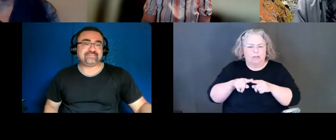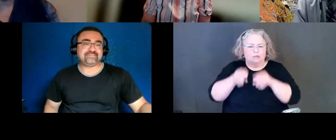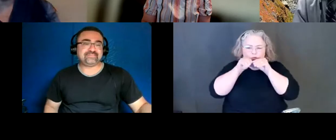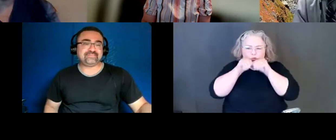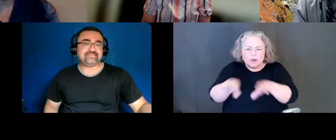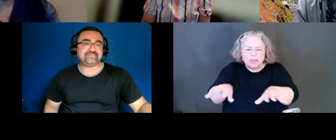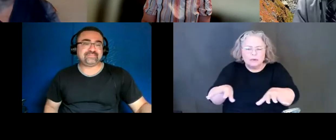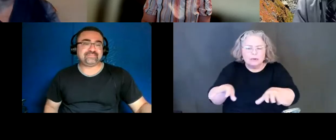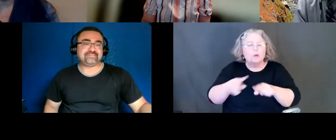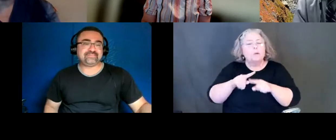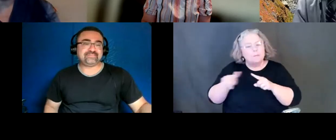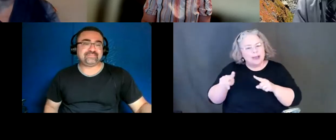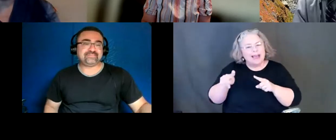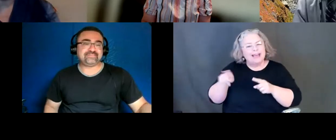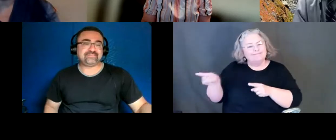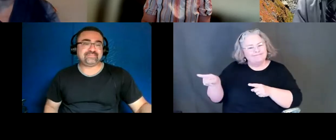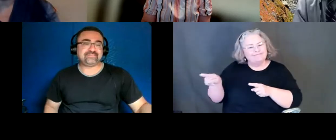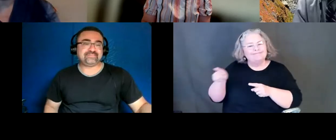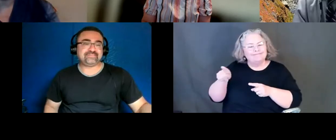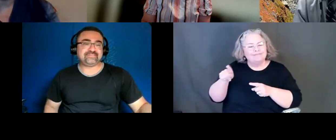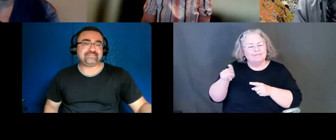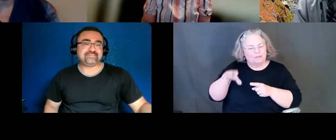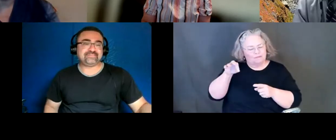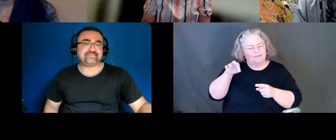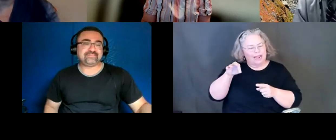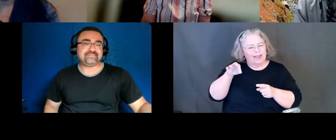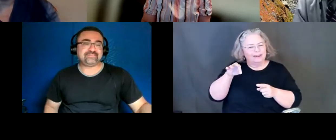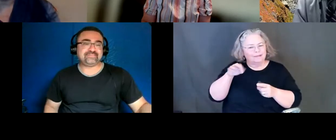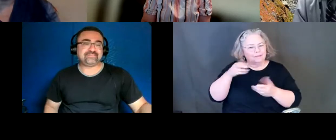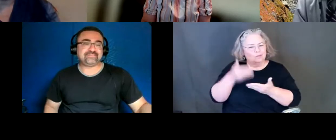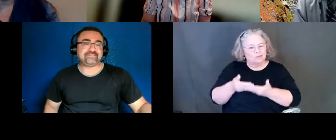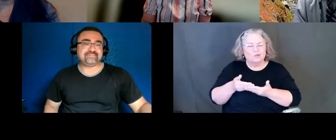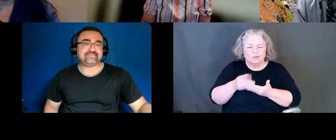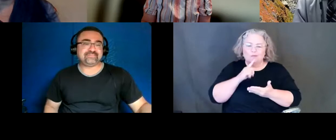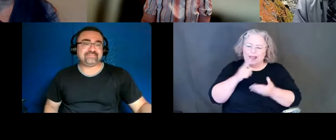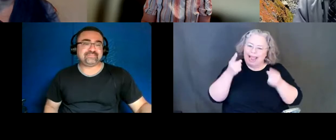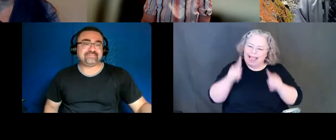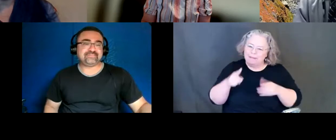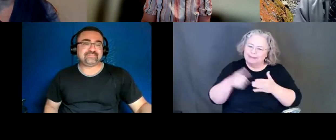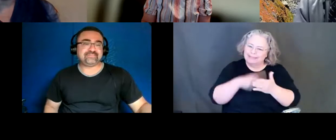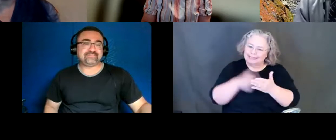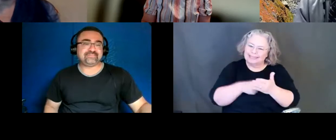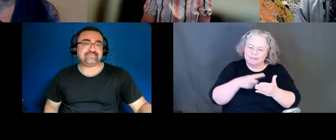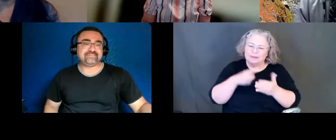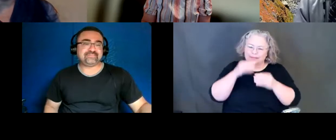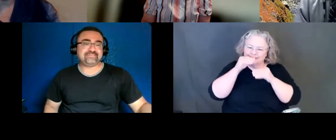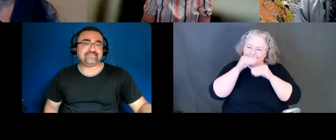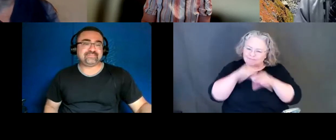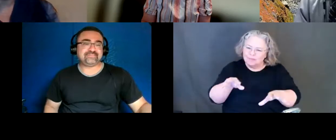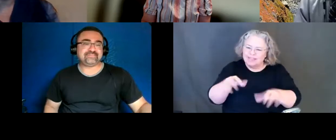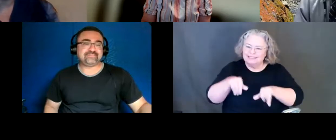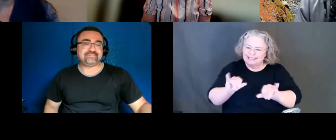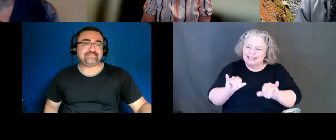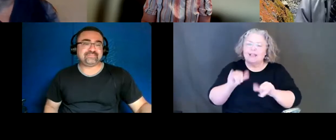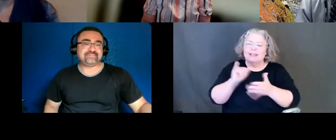that there is evidence that it does occur. So for those reasons, our mandate does require